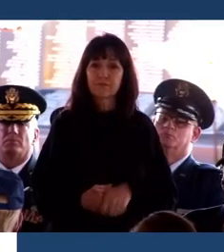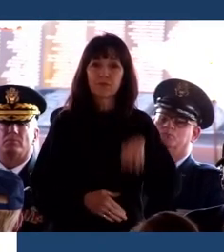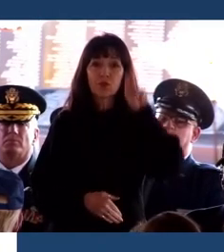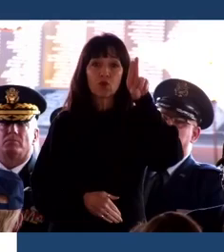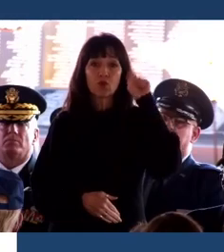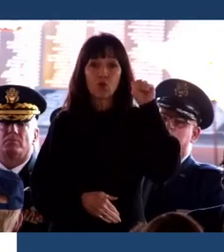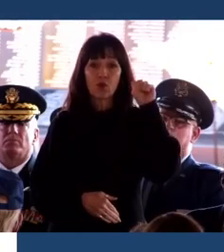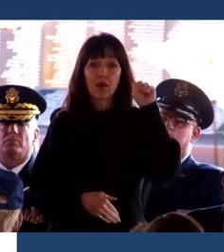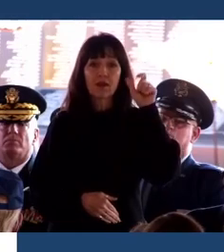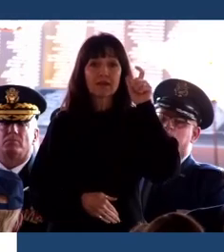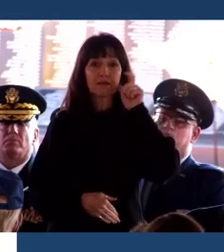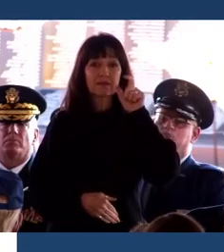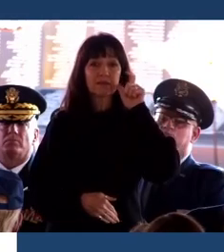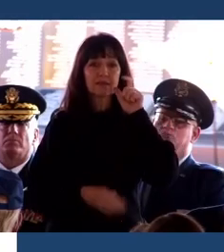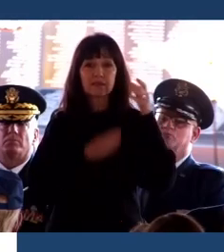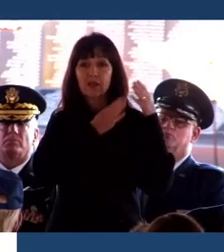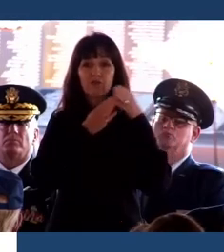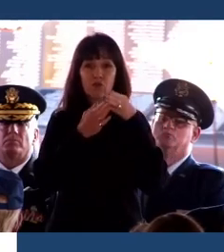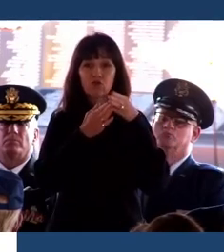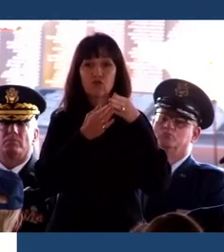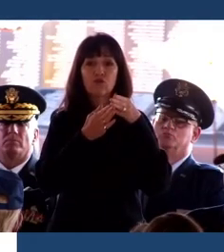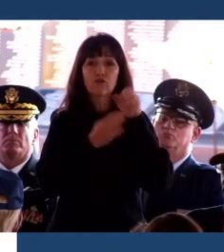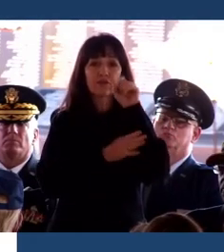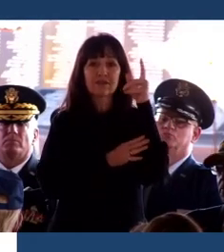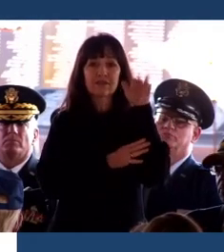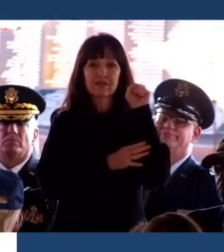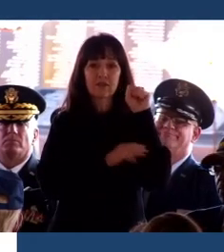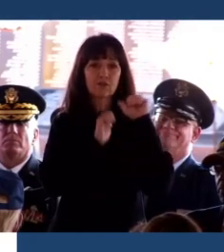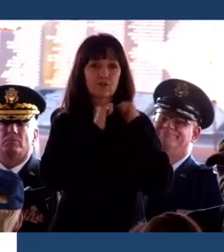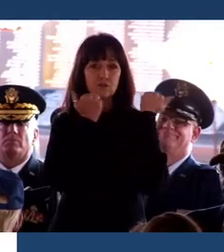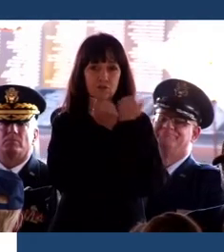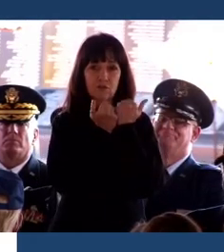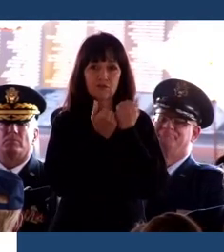United States Navy Cruiser Sailors Association,